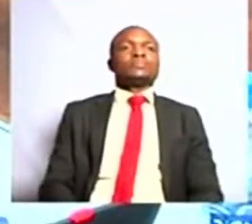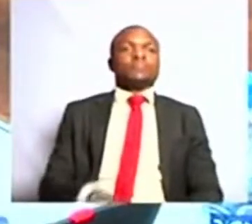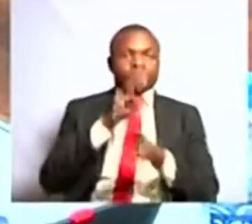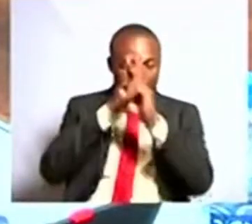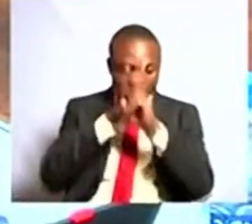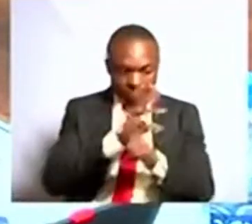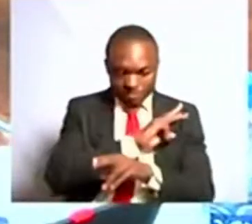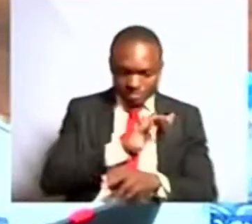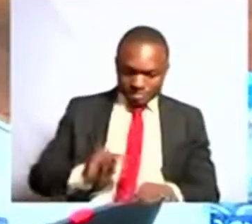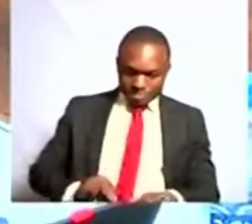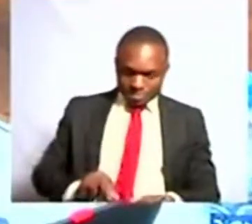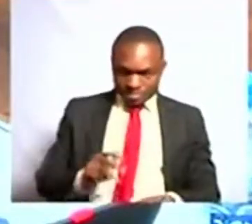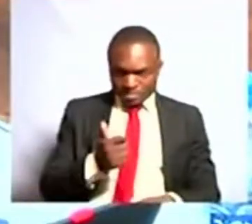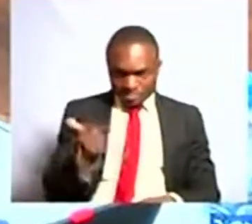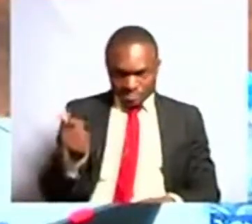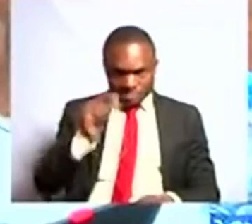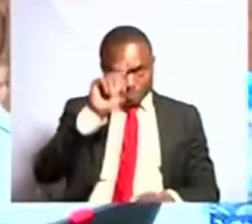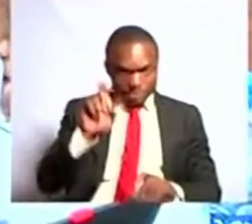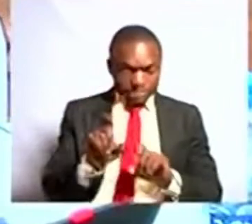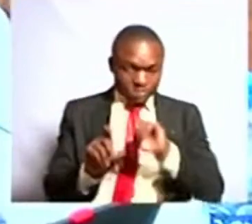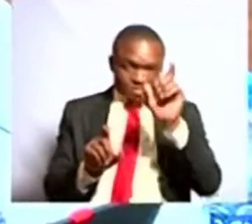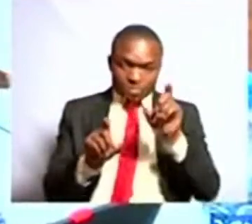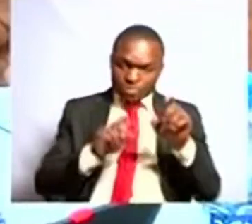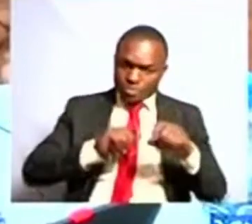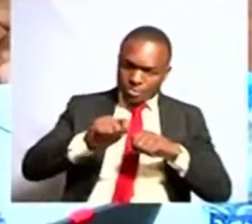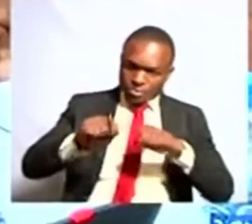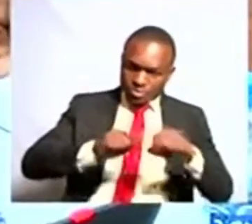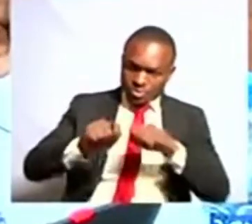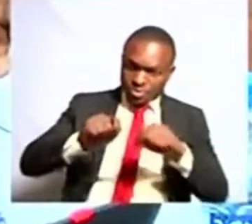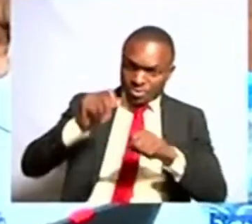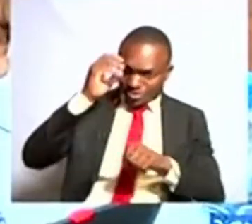Honorable members, any more questions? I think maybe controlling officer.